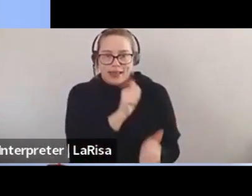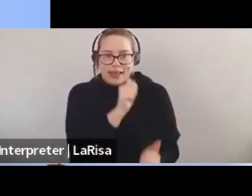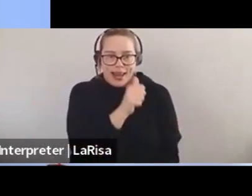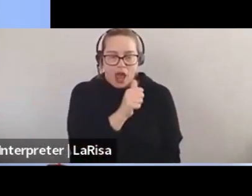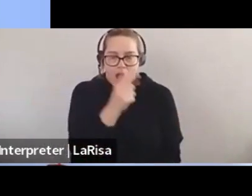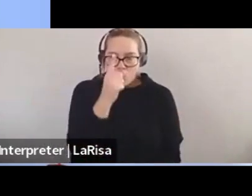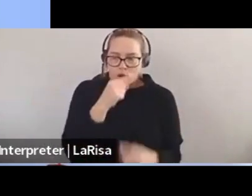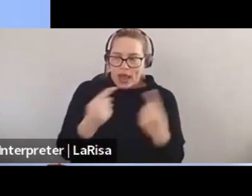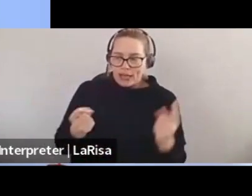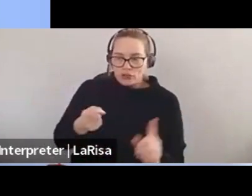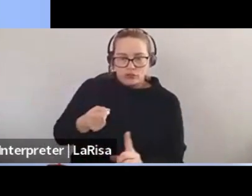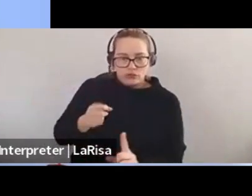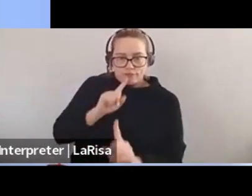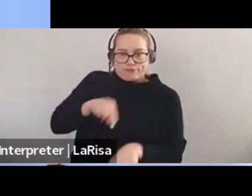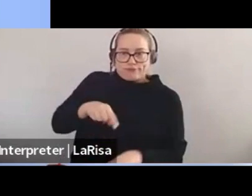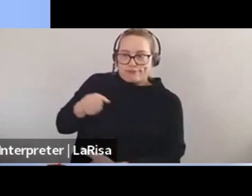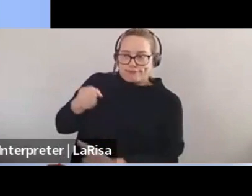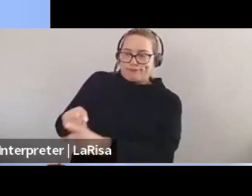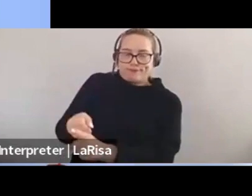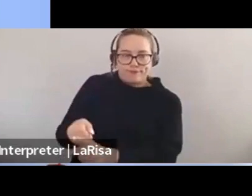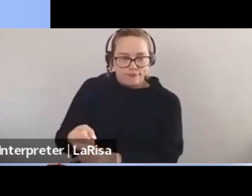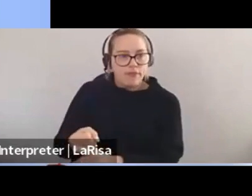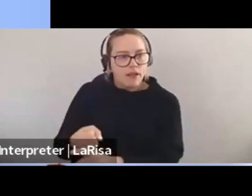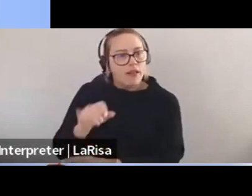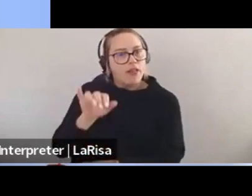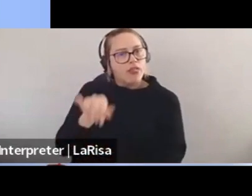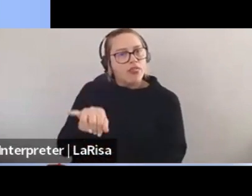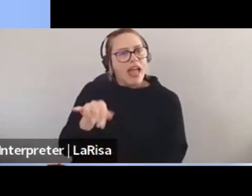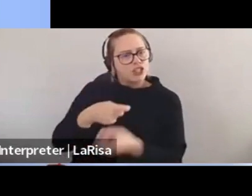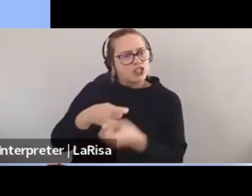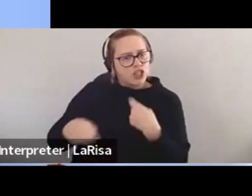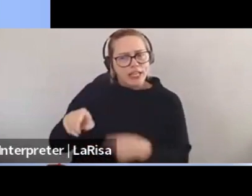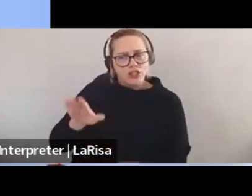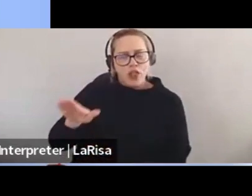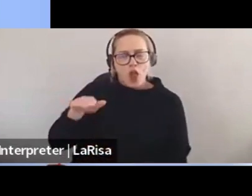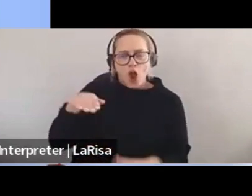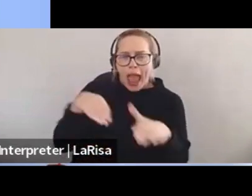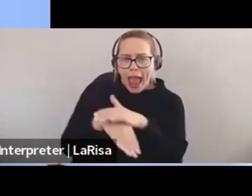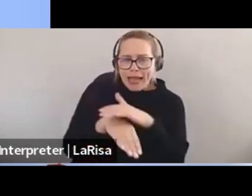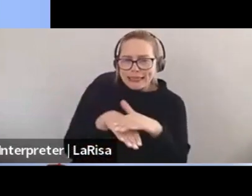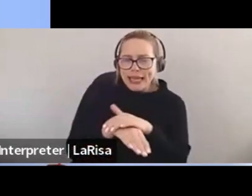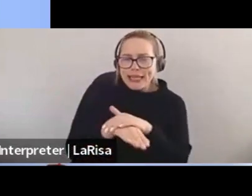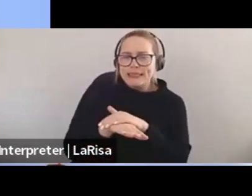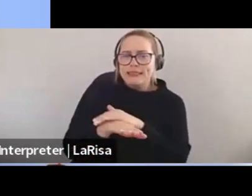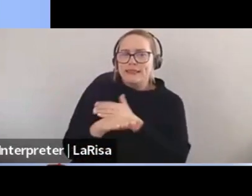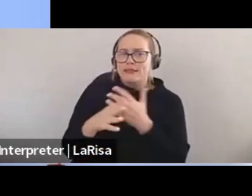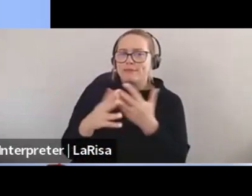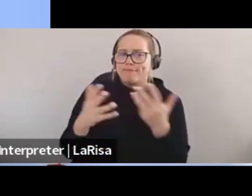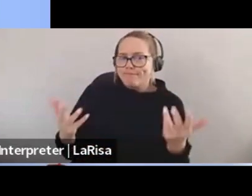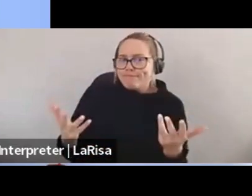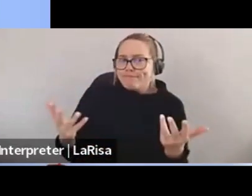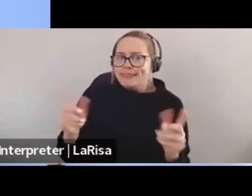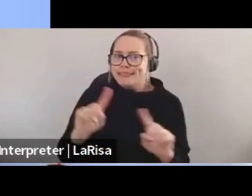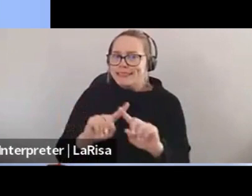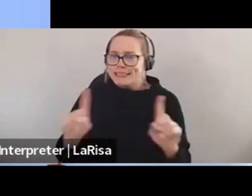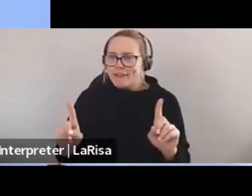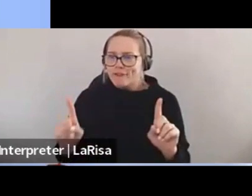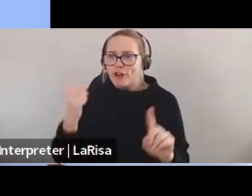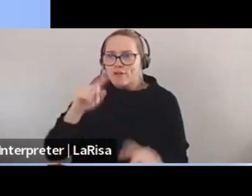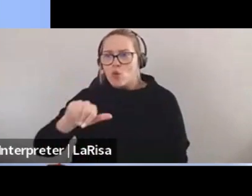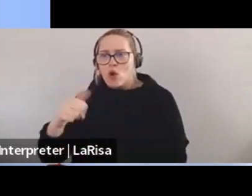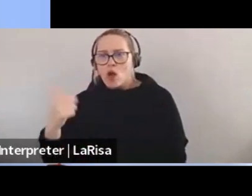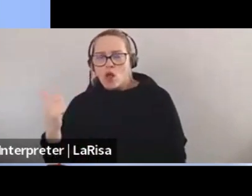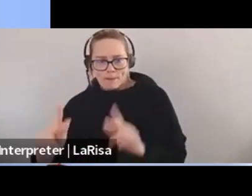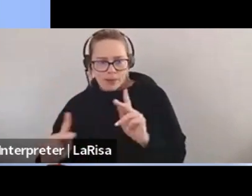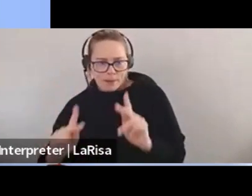can't because of that fear of an anaphylactic shock or a really serious allergic reaction, then that changes